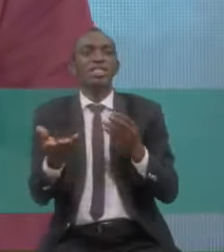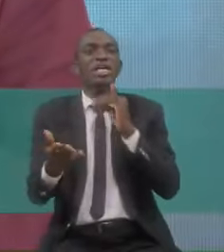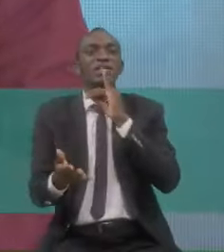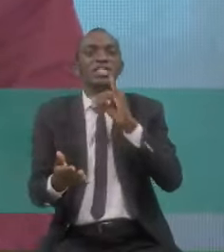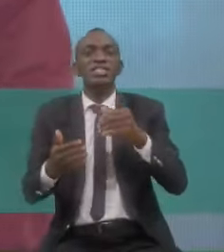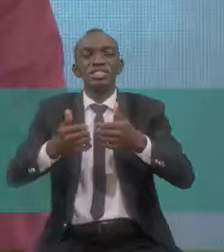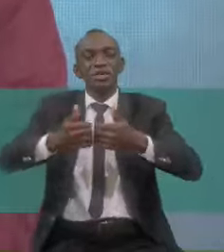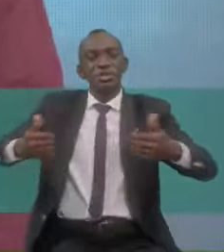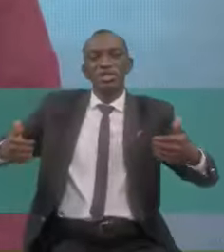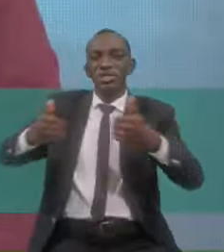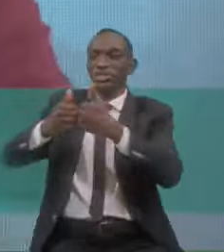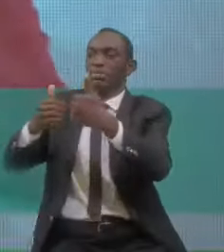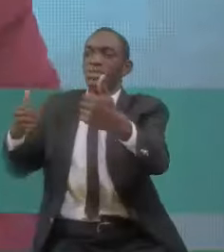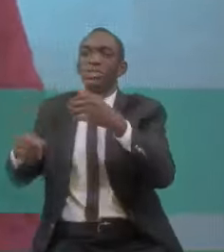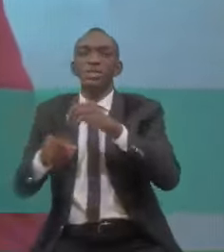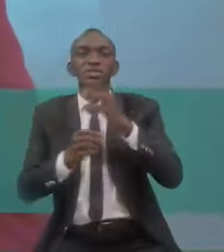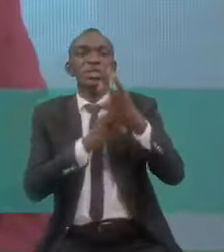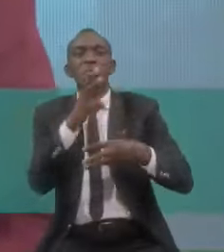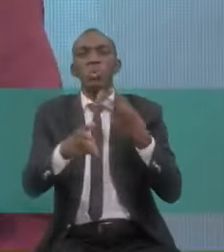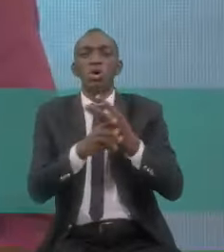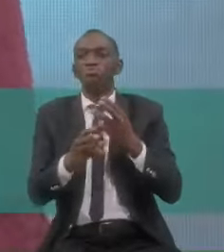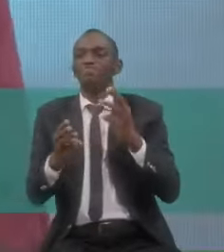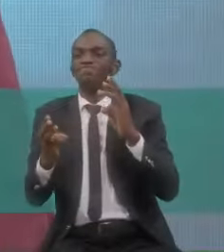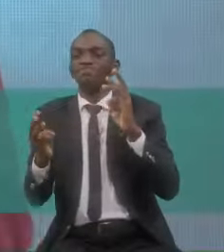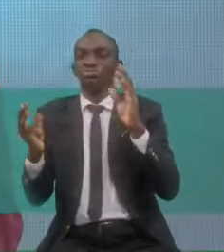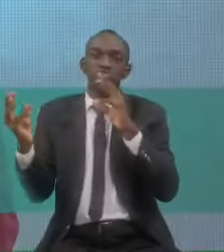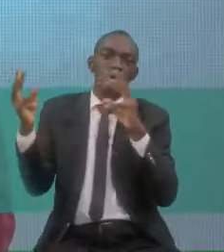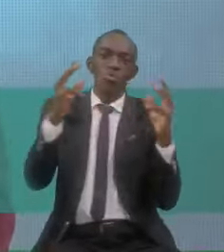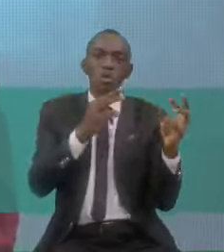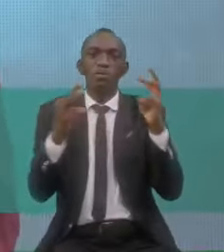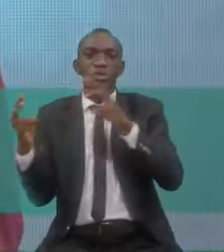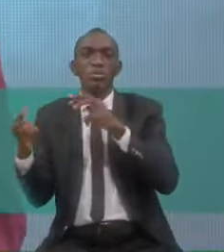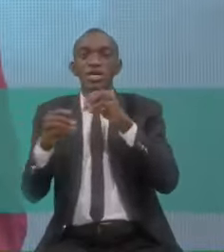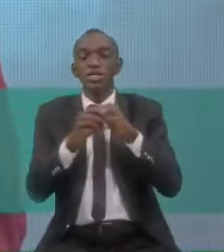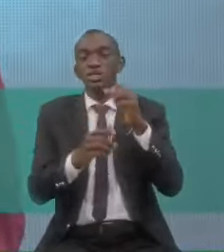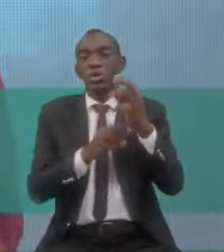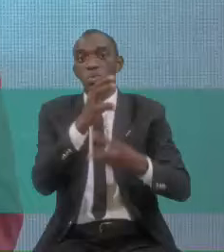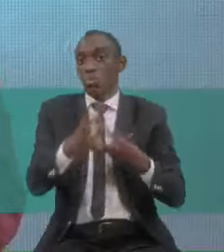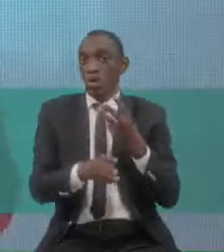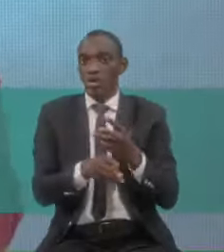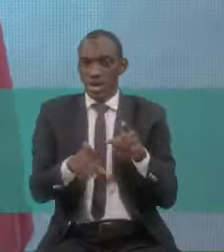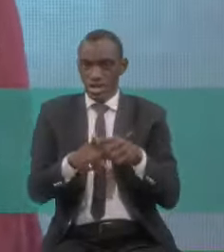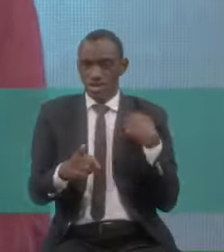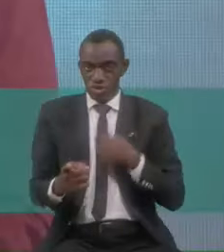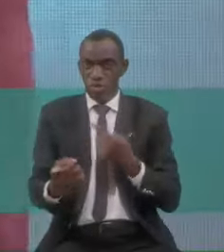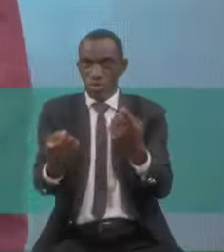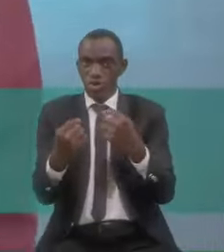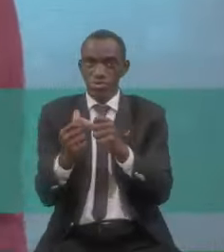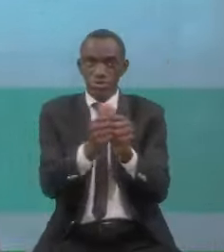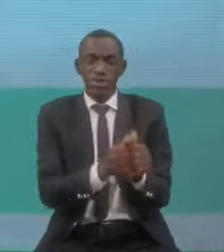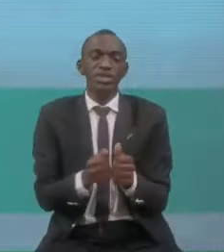is enough discouragement in the world. As we come together now, what do you